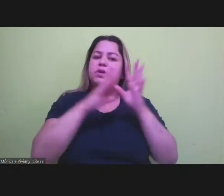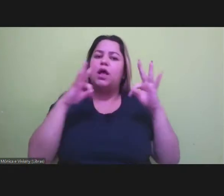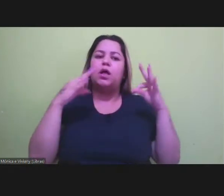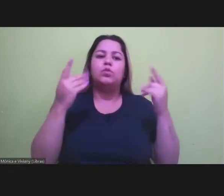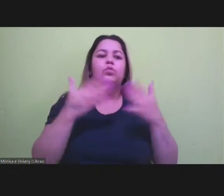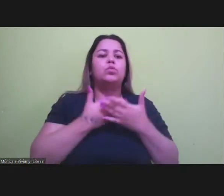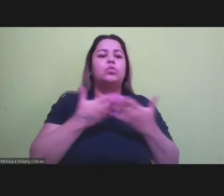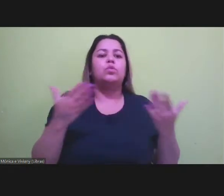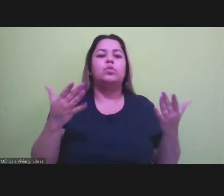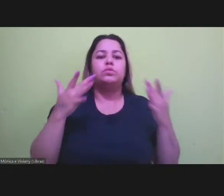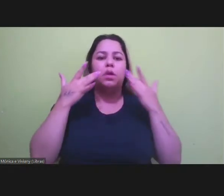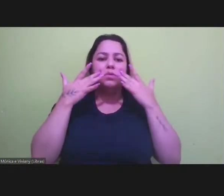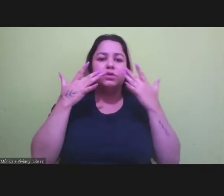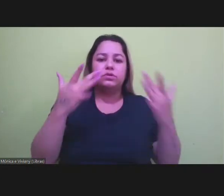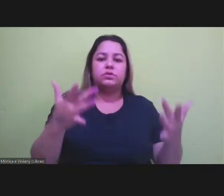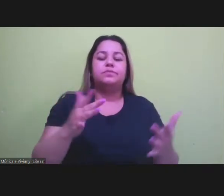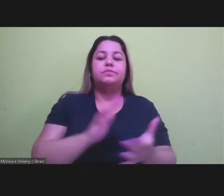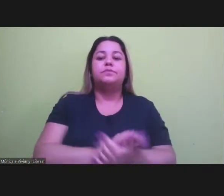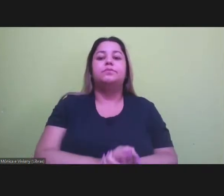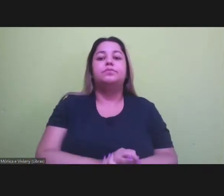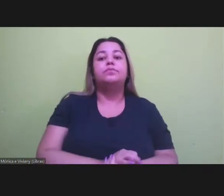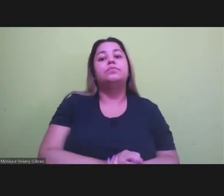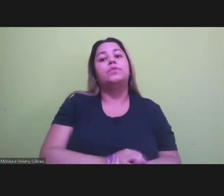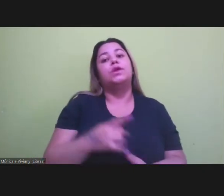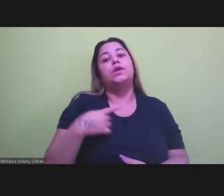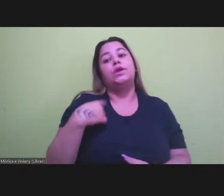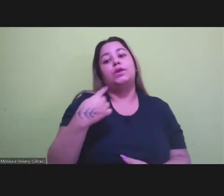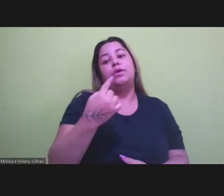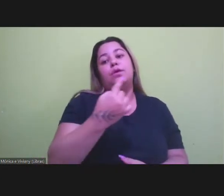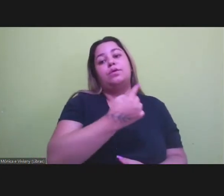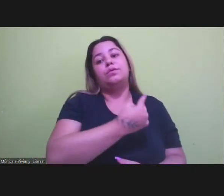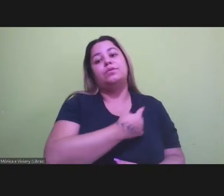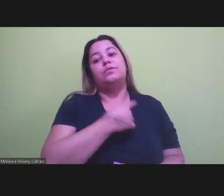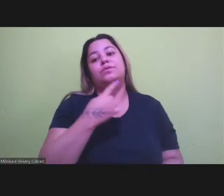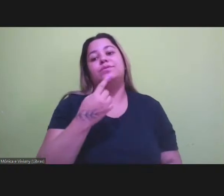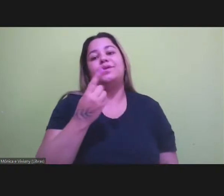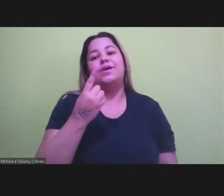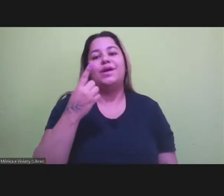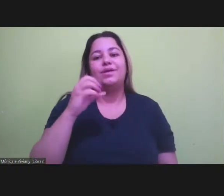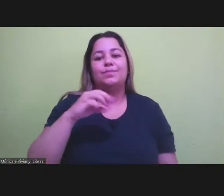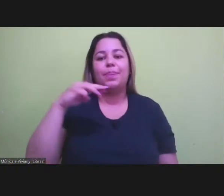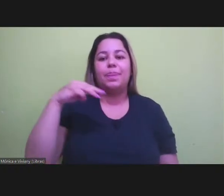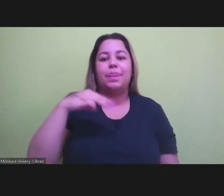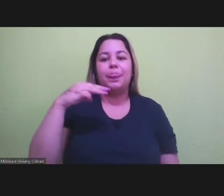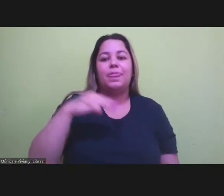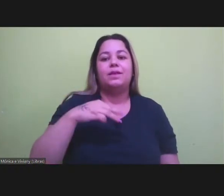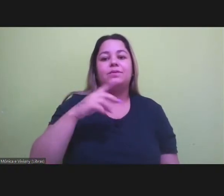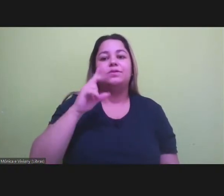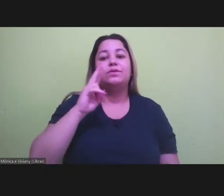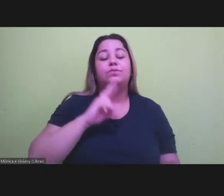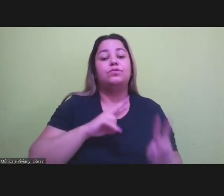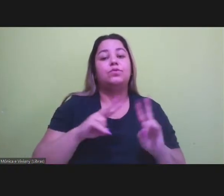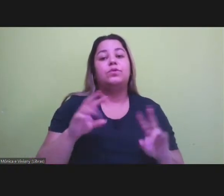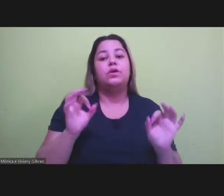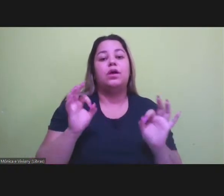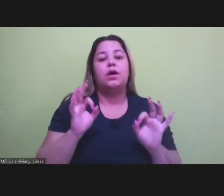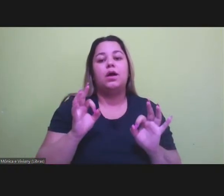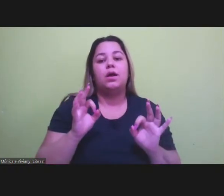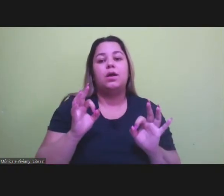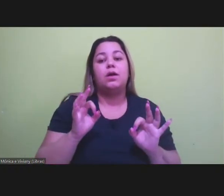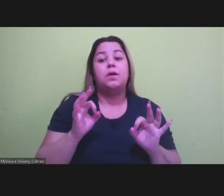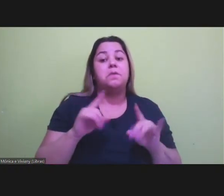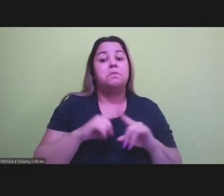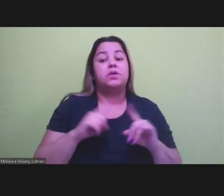and to congratulate everybody that was present here. And it seems that 10 minutes is very small. I'm just looking